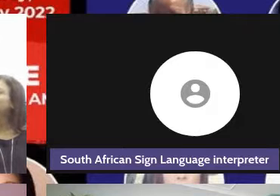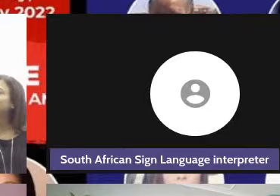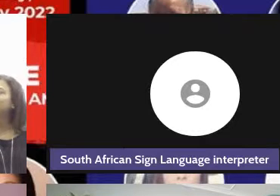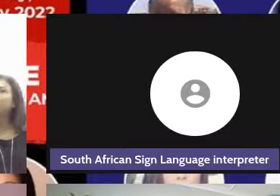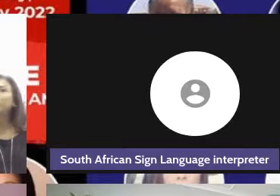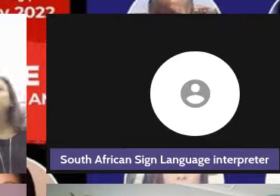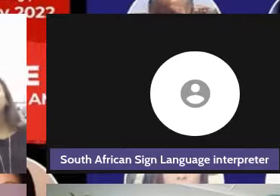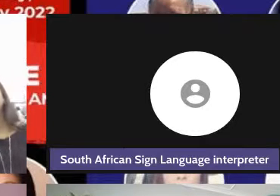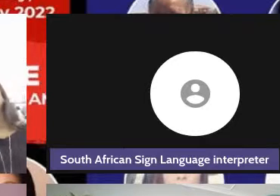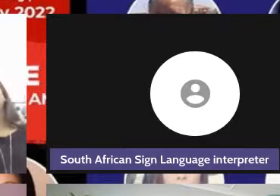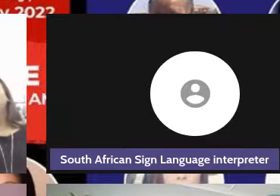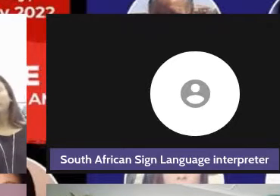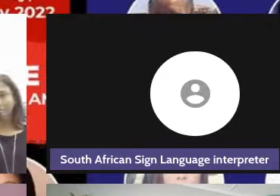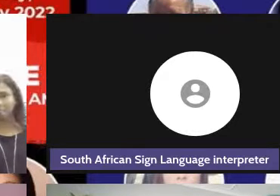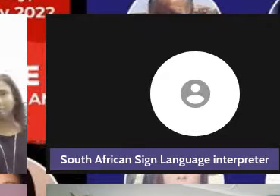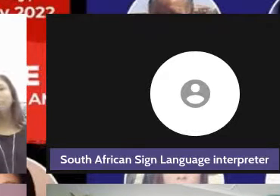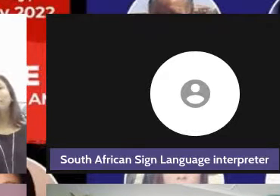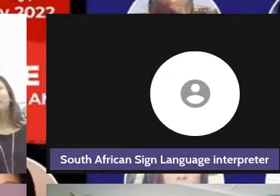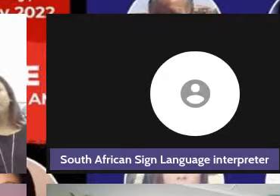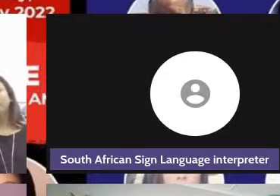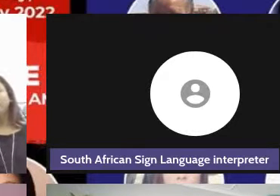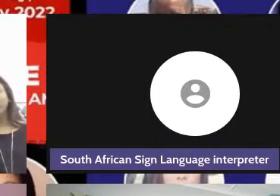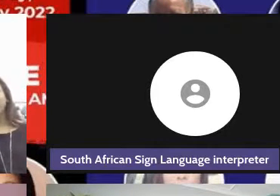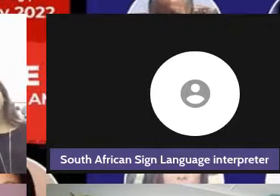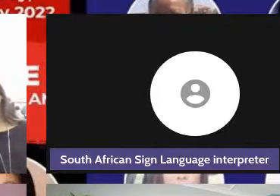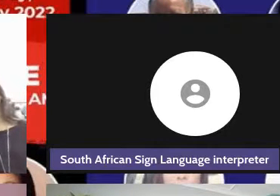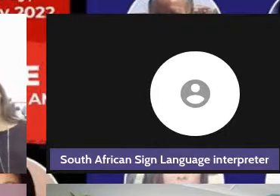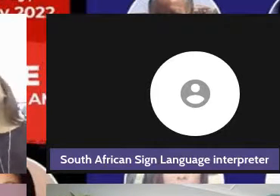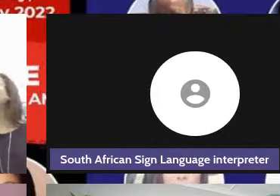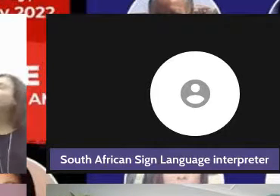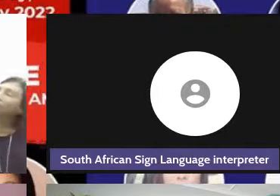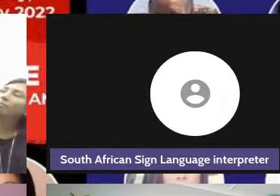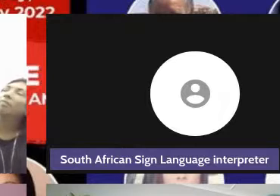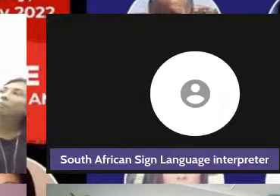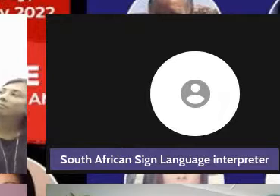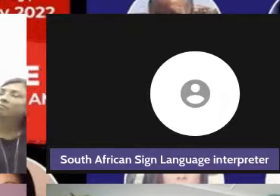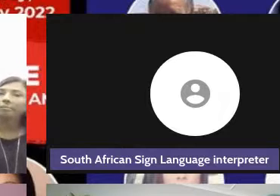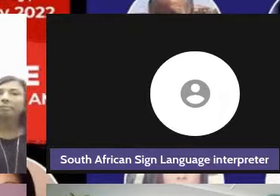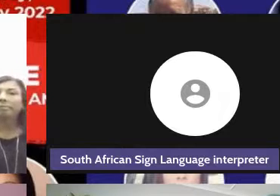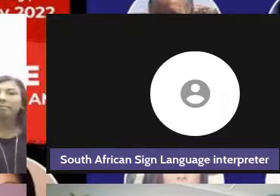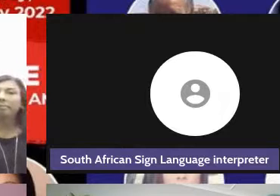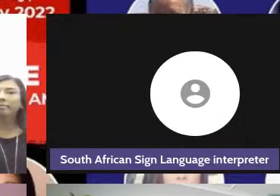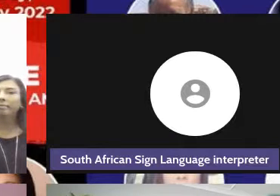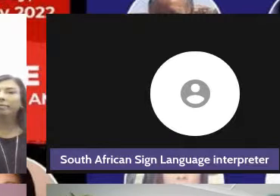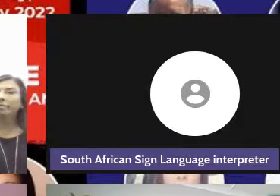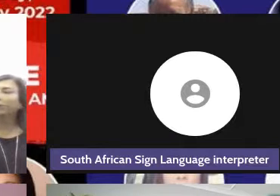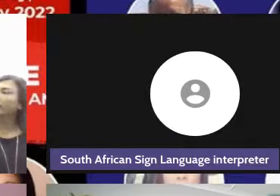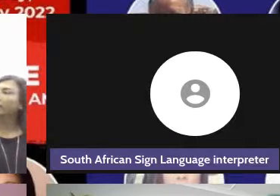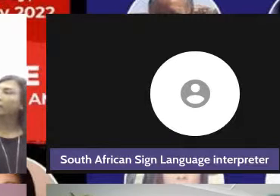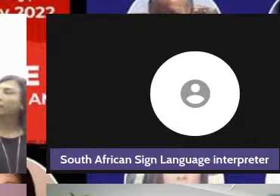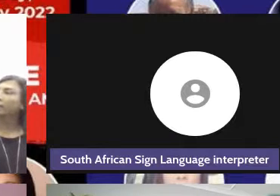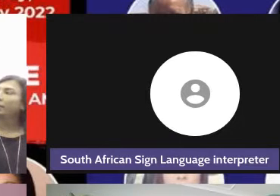is deafened people or people who lose their hearing later in life.